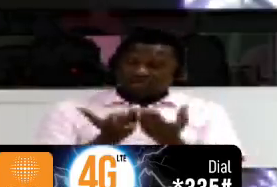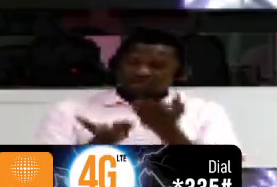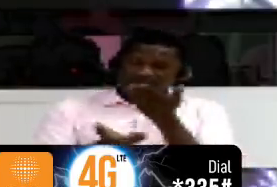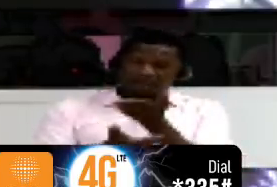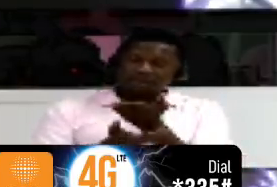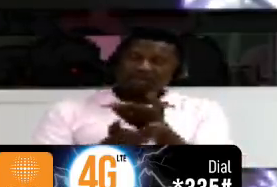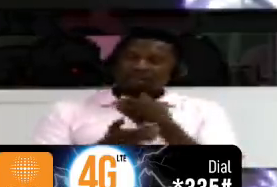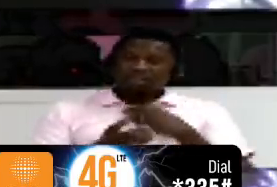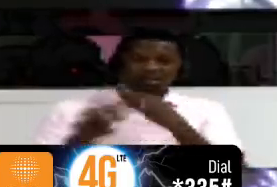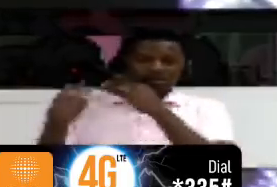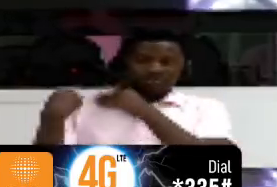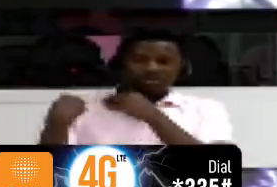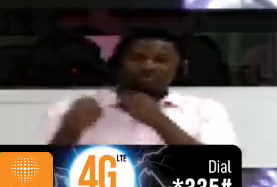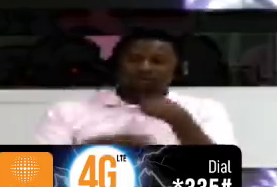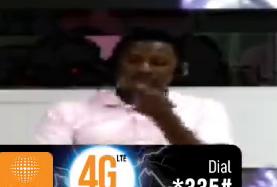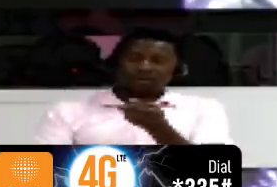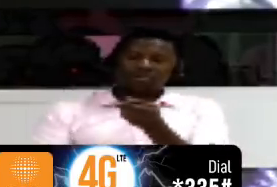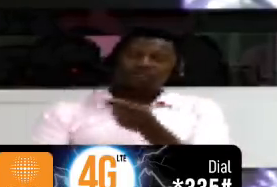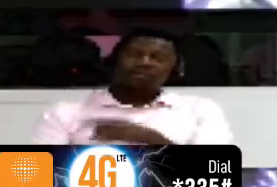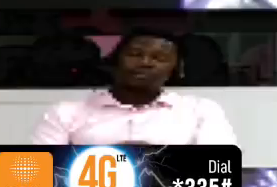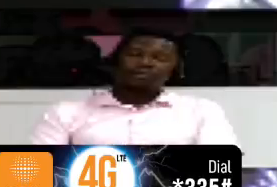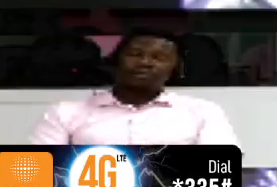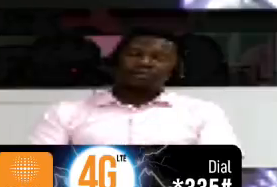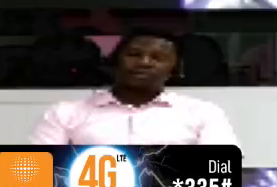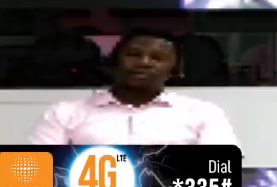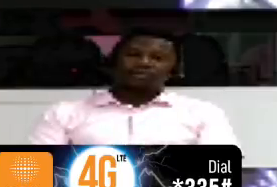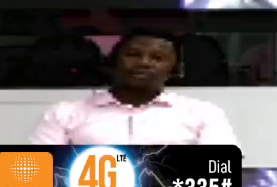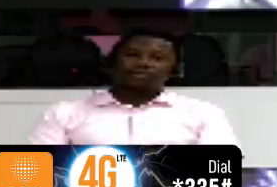that is responsible for that.